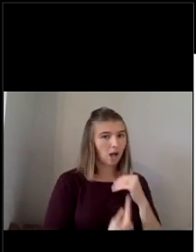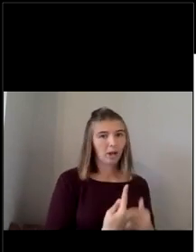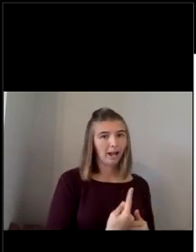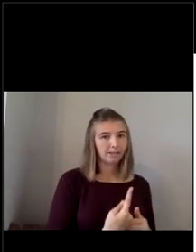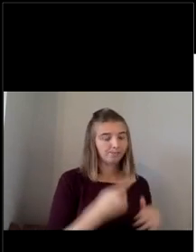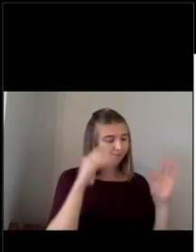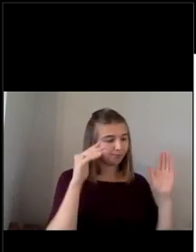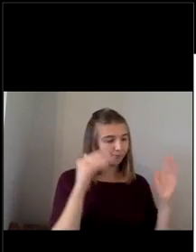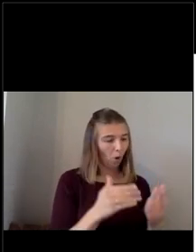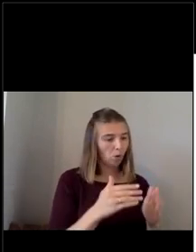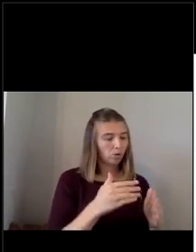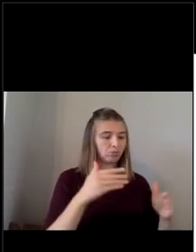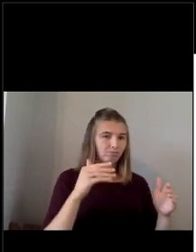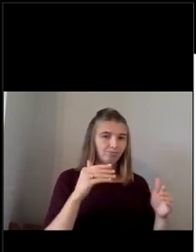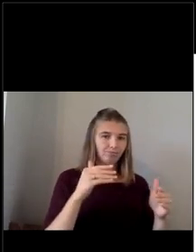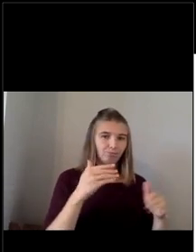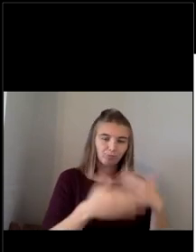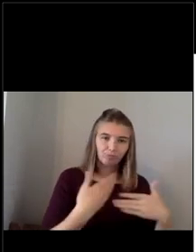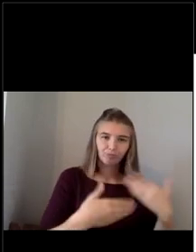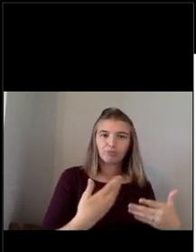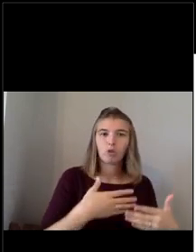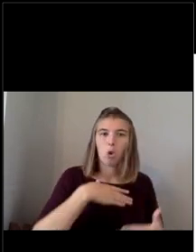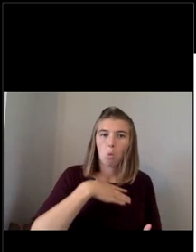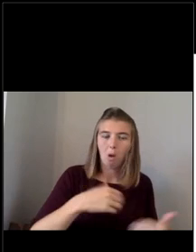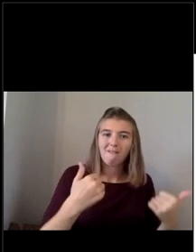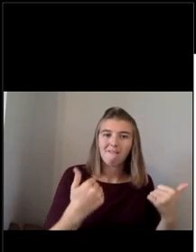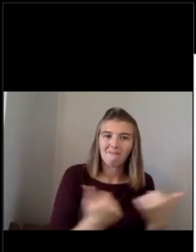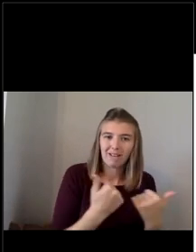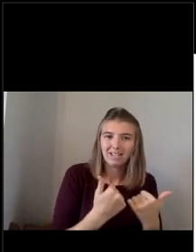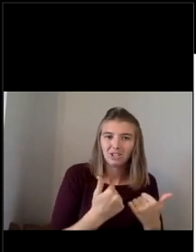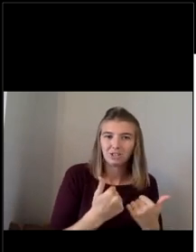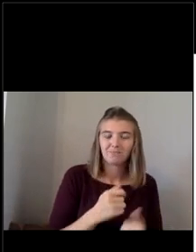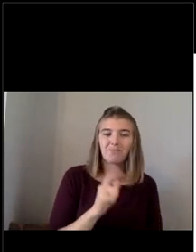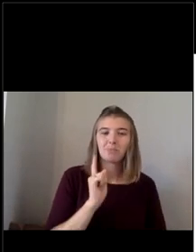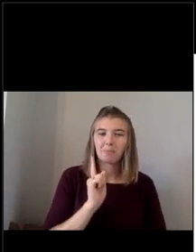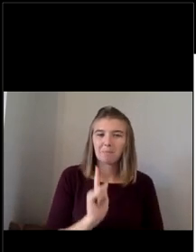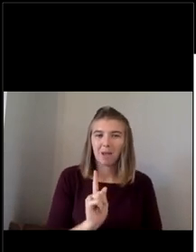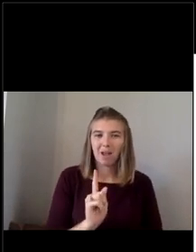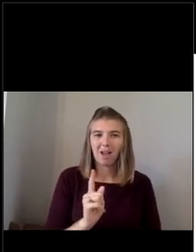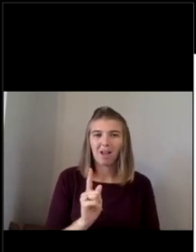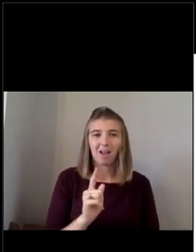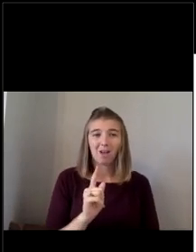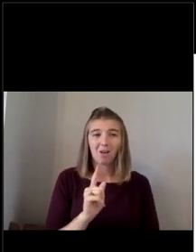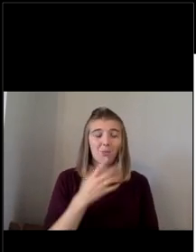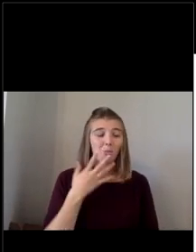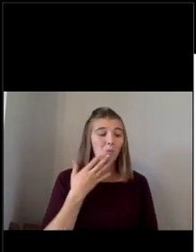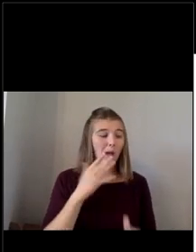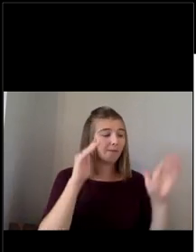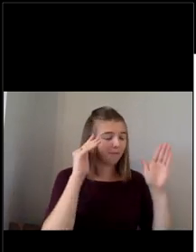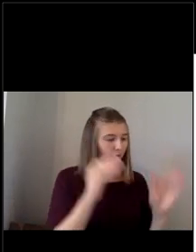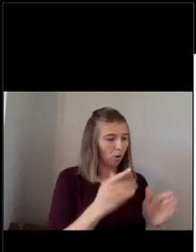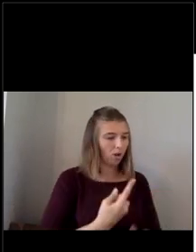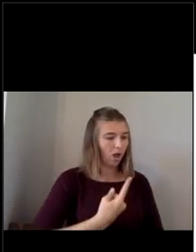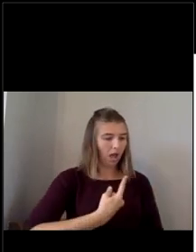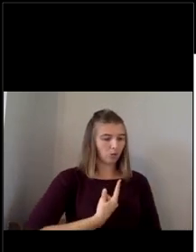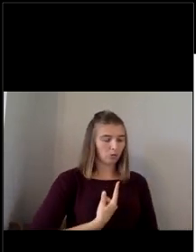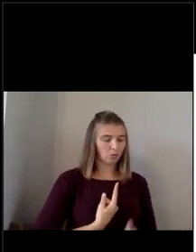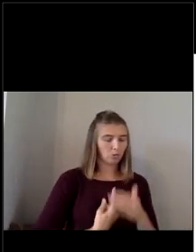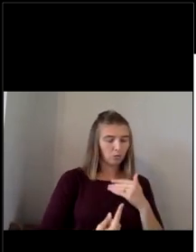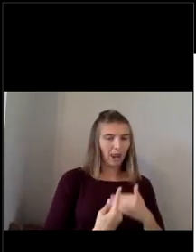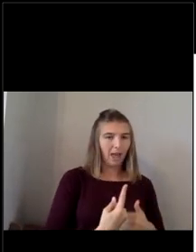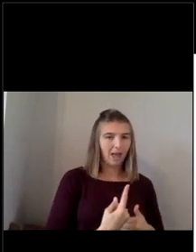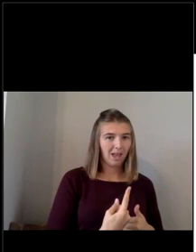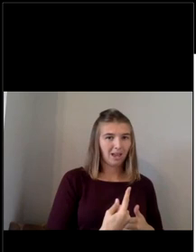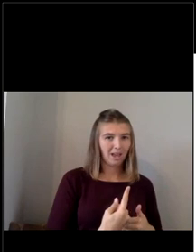it finished. But what many then experience is that